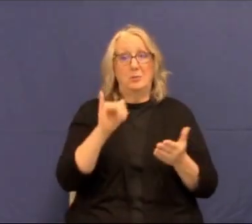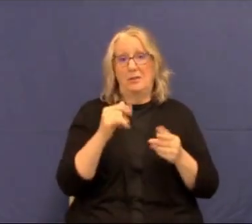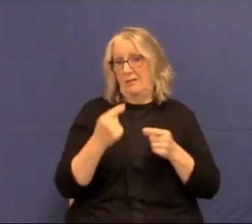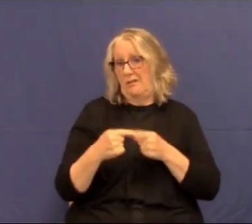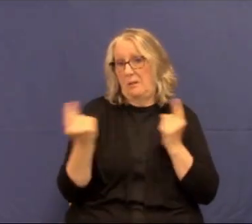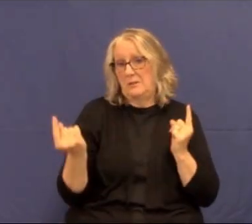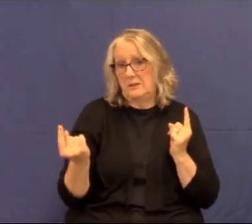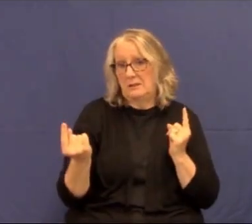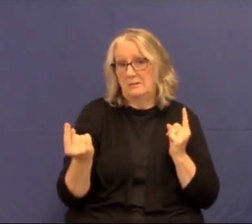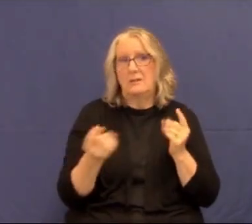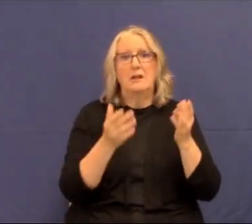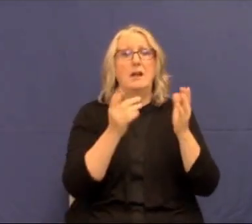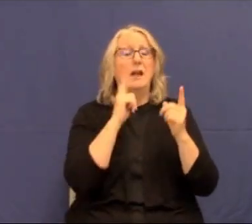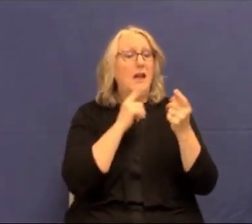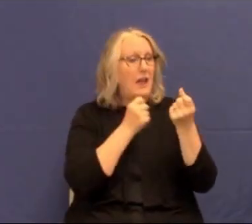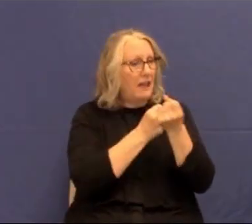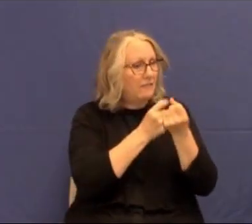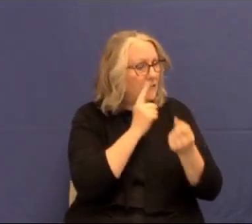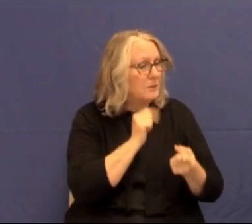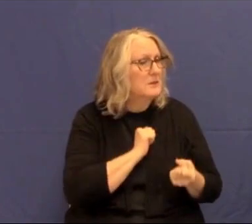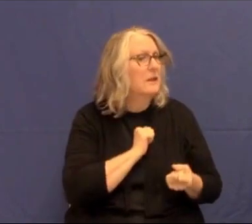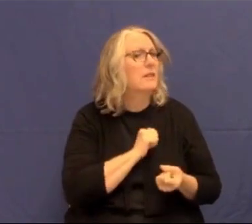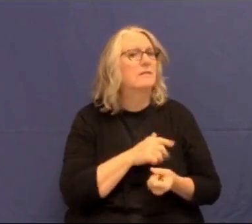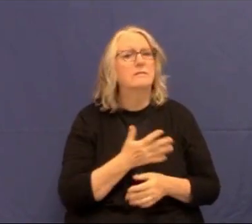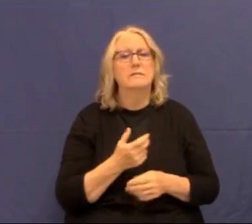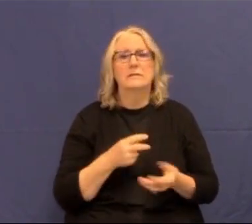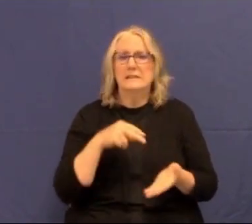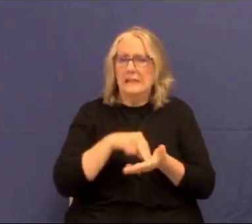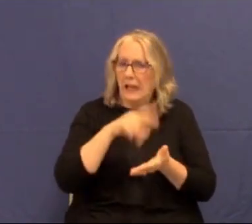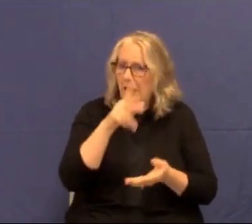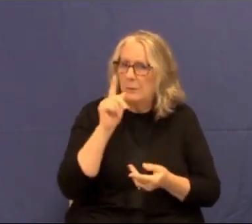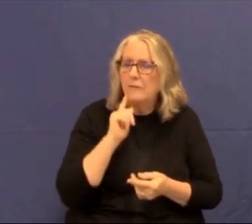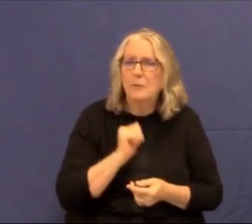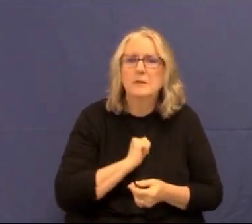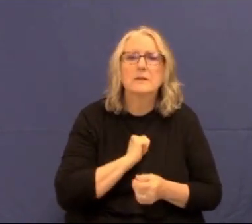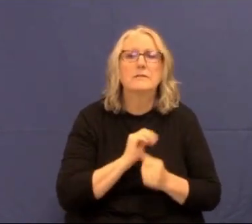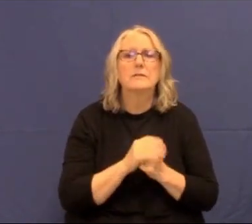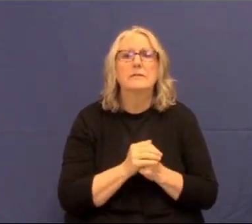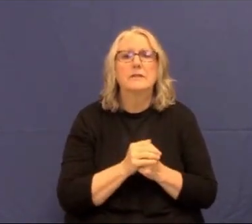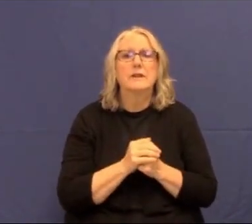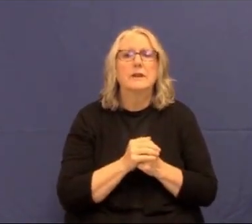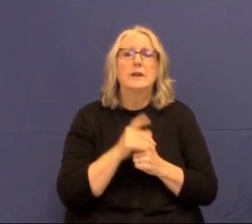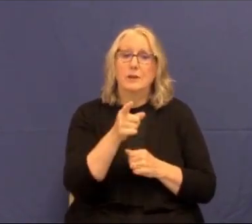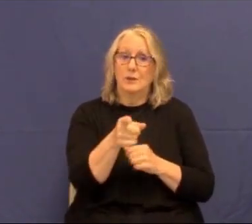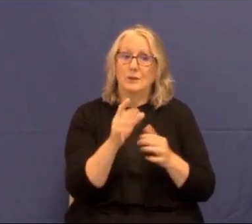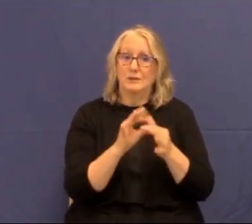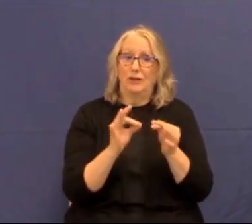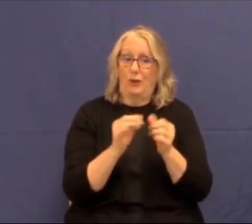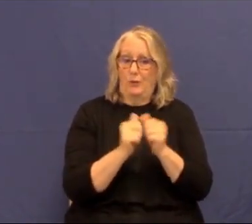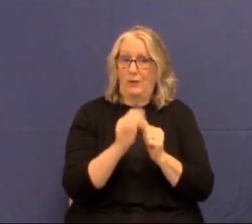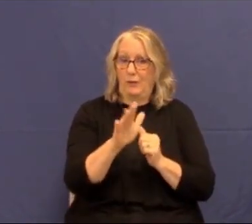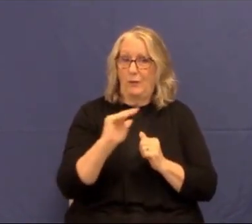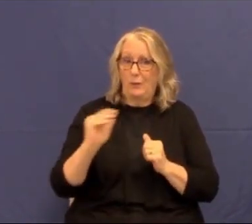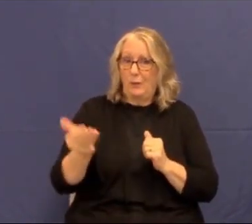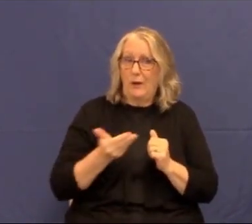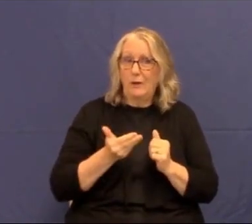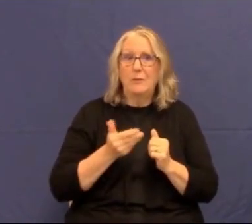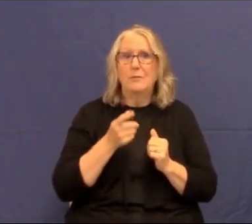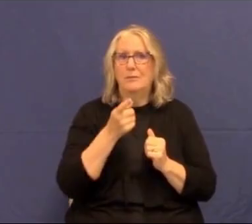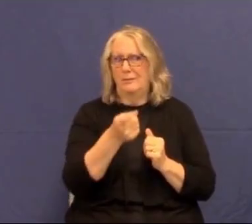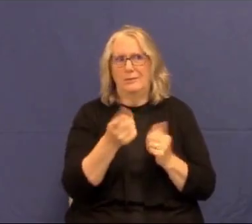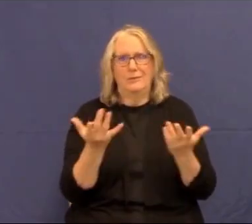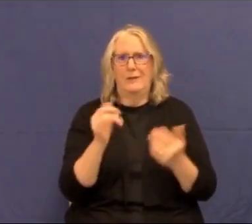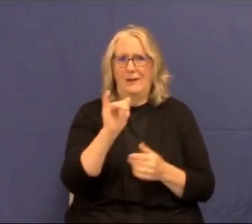doing the exact opposite, by advocating for myself, by standing up. And as you started by with your welcome, I